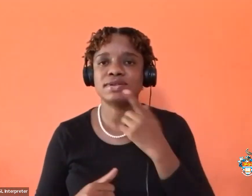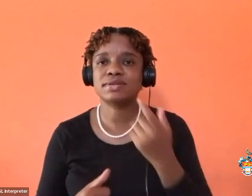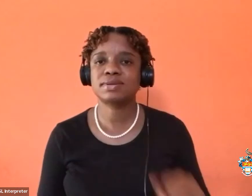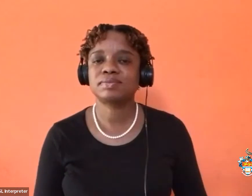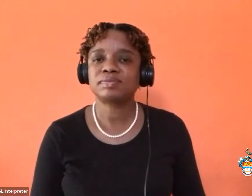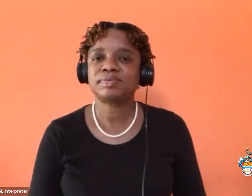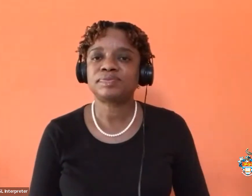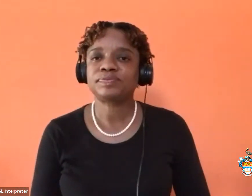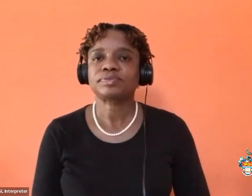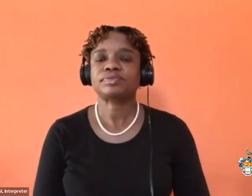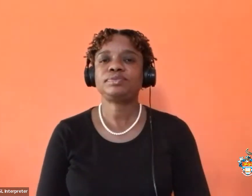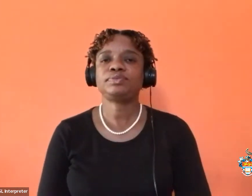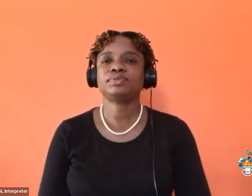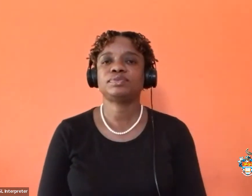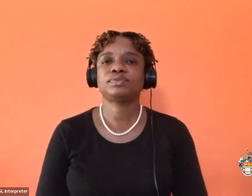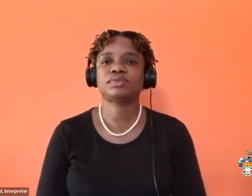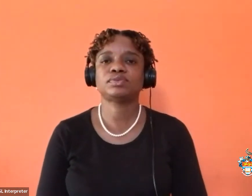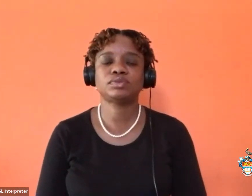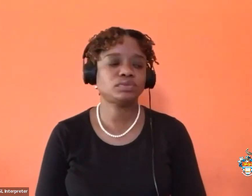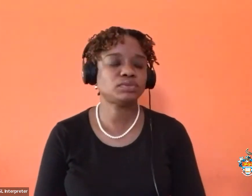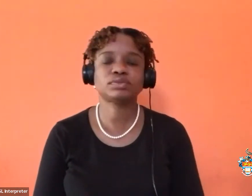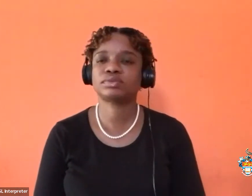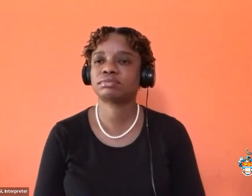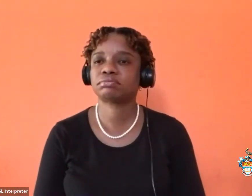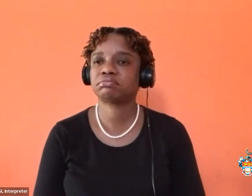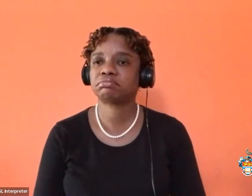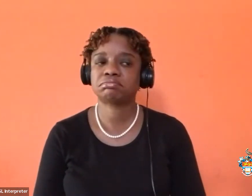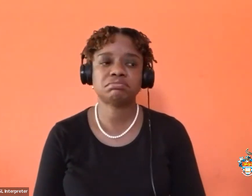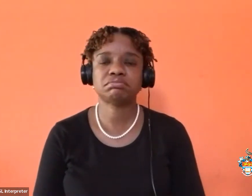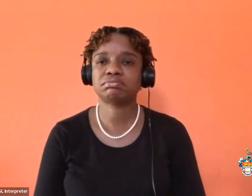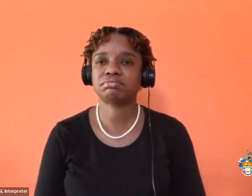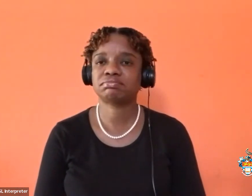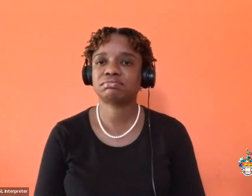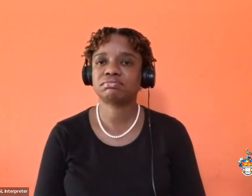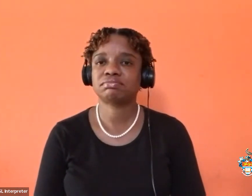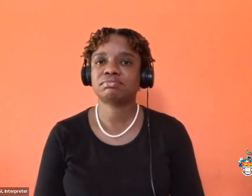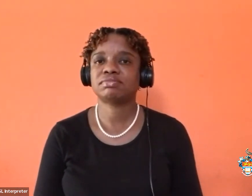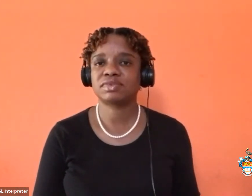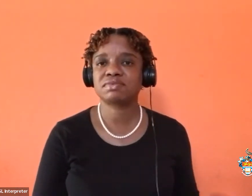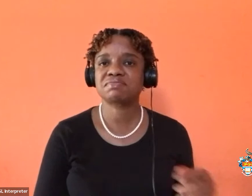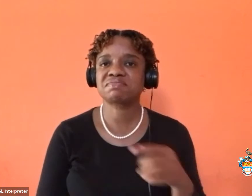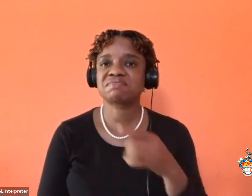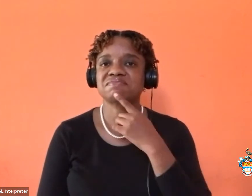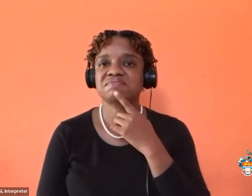Okay, no, I thought it was something. She's getting the message that the host has muted her.